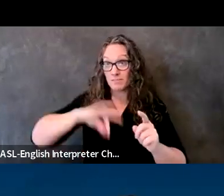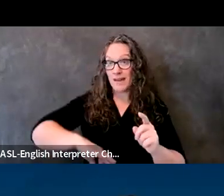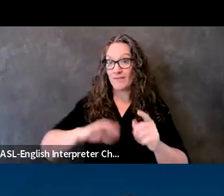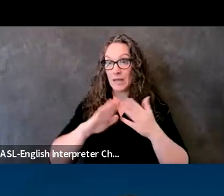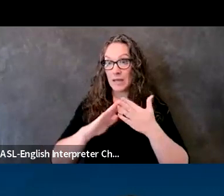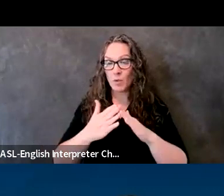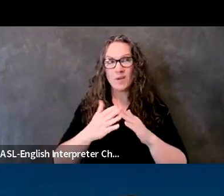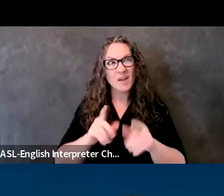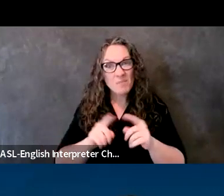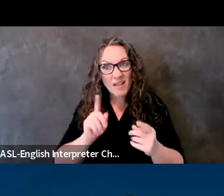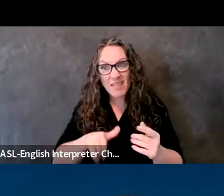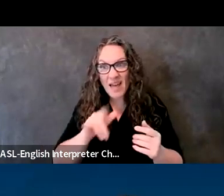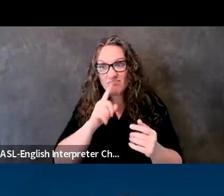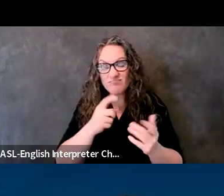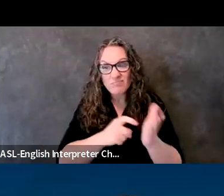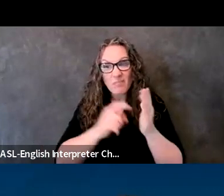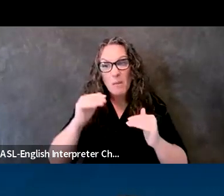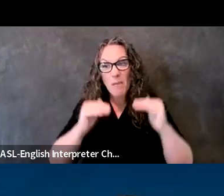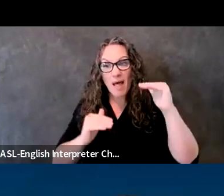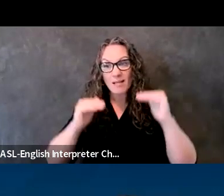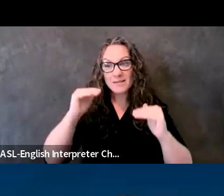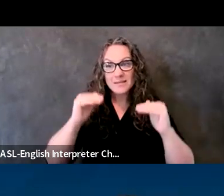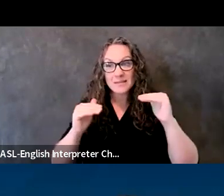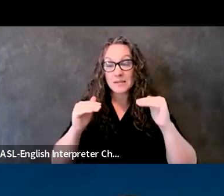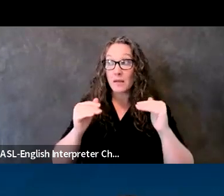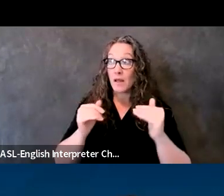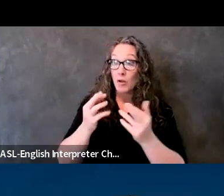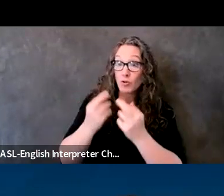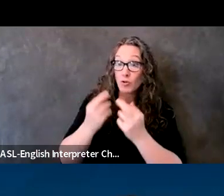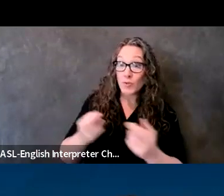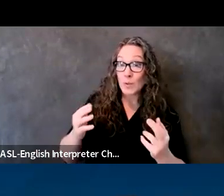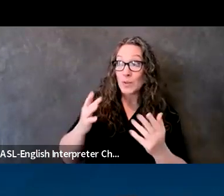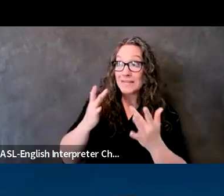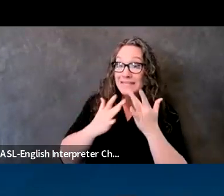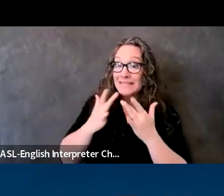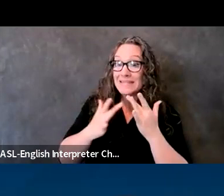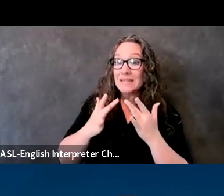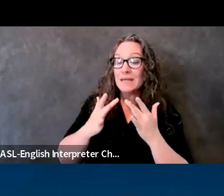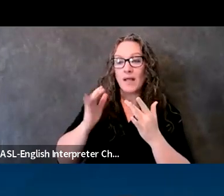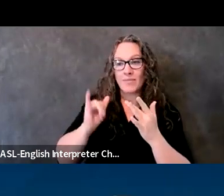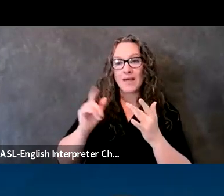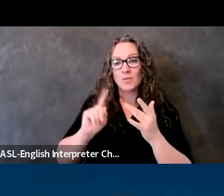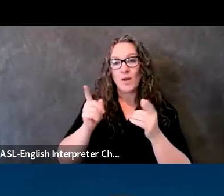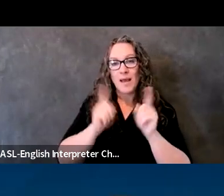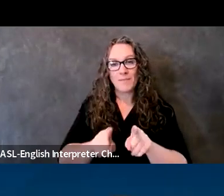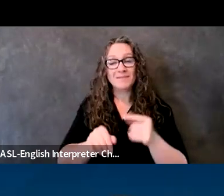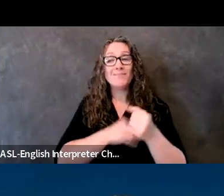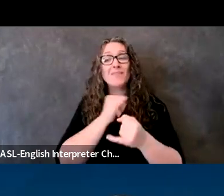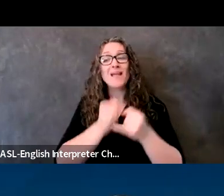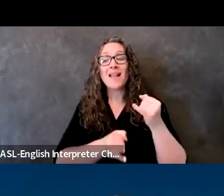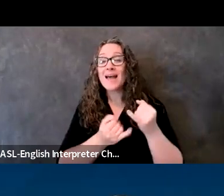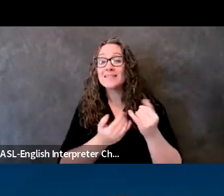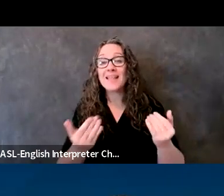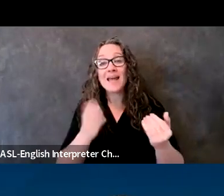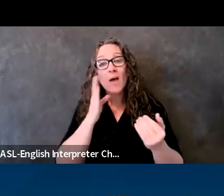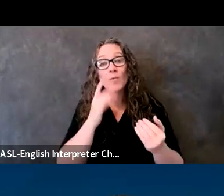where the resourcing, if we do fall short somewhere, comes into play. My last thing that I'll say is, if you